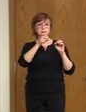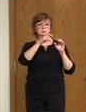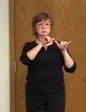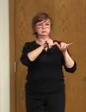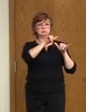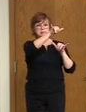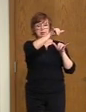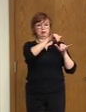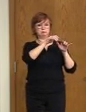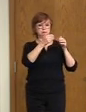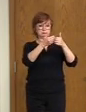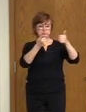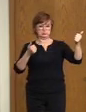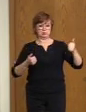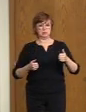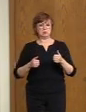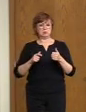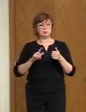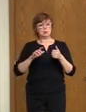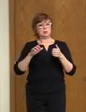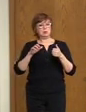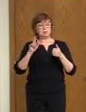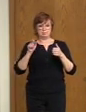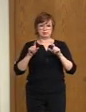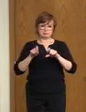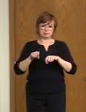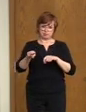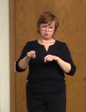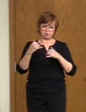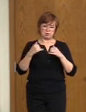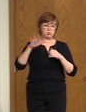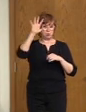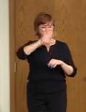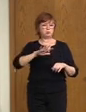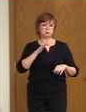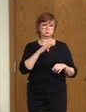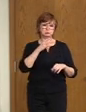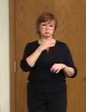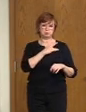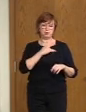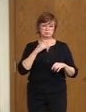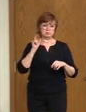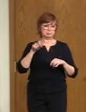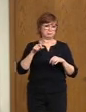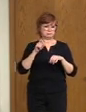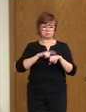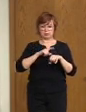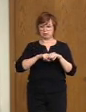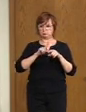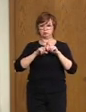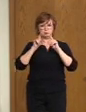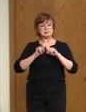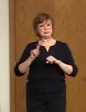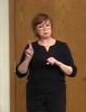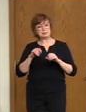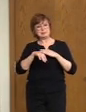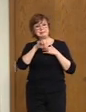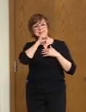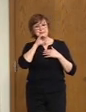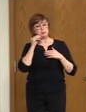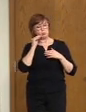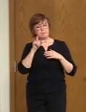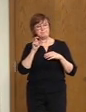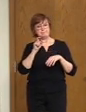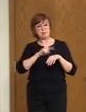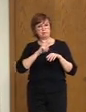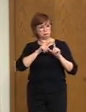starting with point-of-care testing in long-term care across the province. We've started a pilot. That pilot actually started at the Parkside Extended